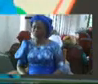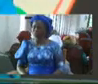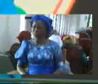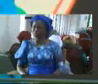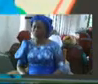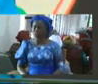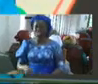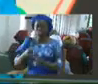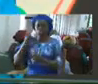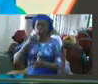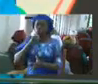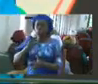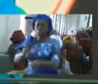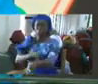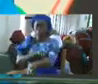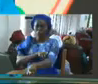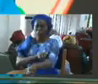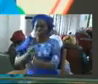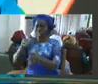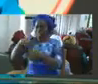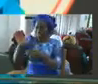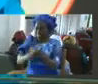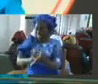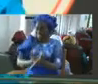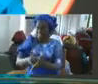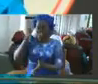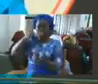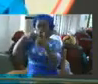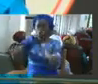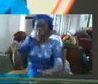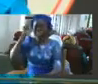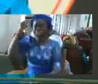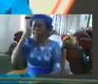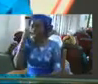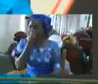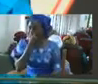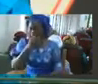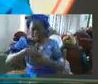that first he lost his eyes and then he lost his life.